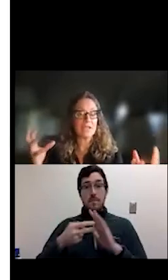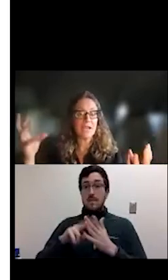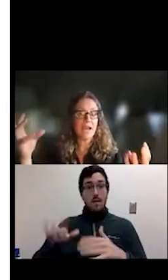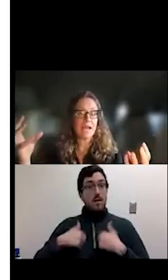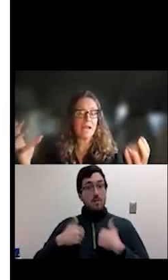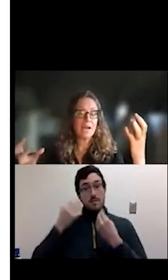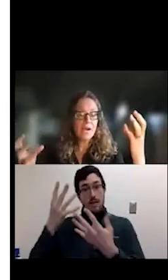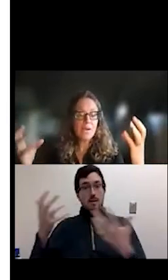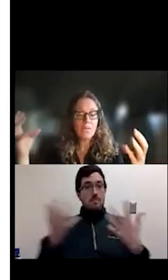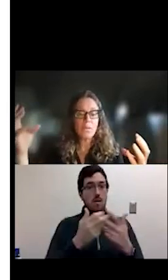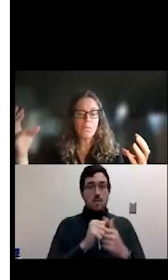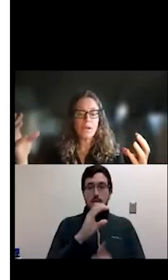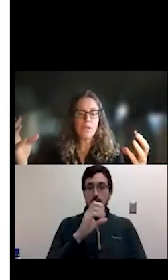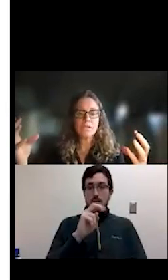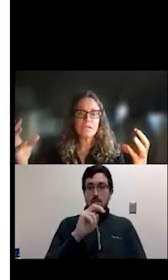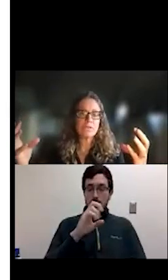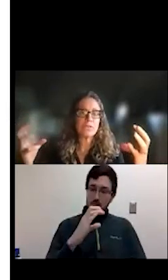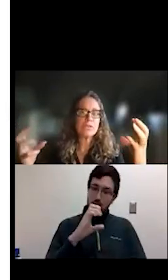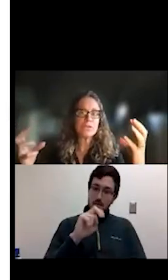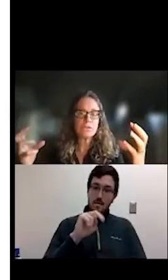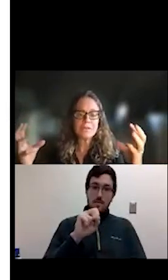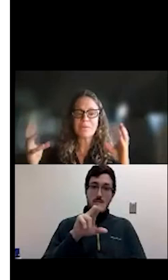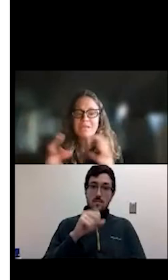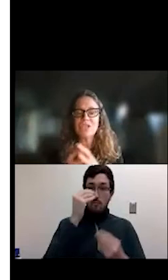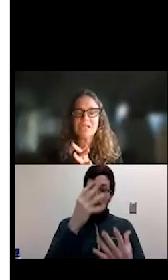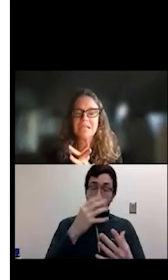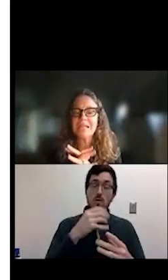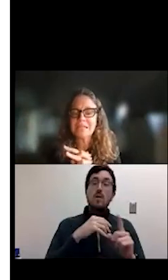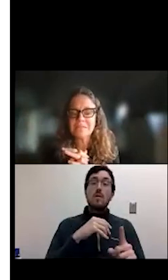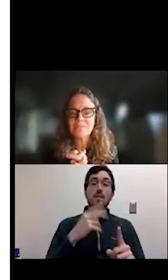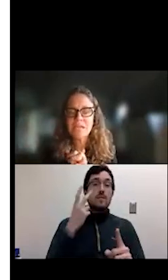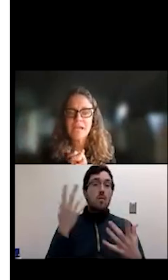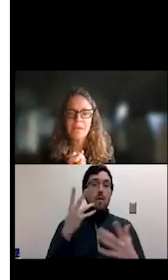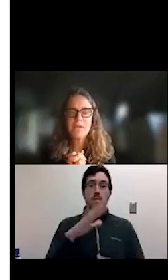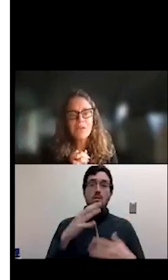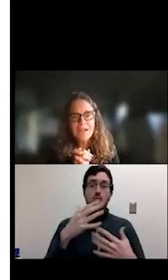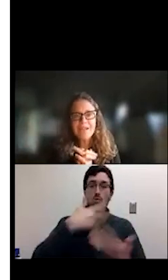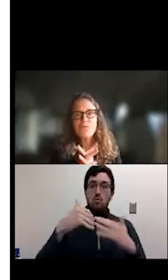census data to look at, oh, well, what is their social deprivation index? And we found that